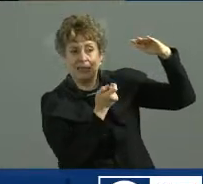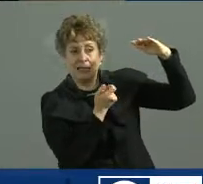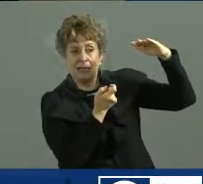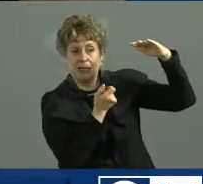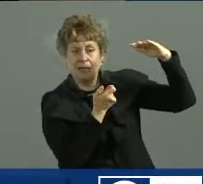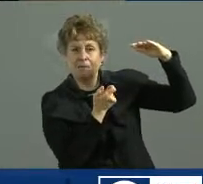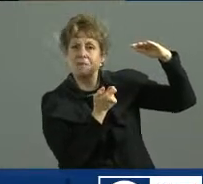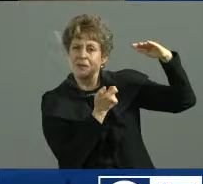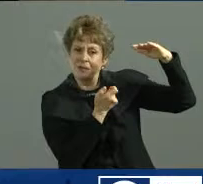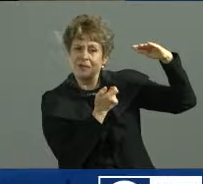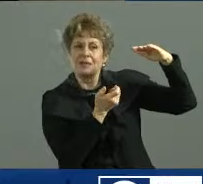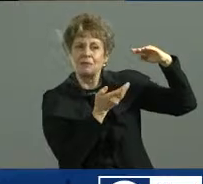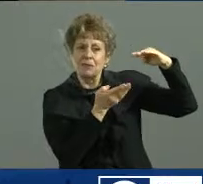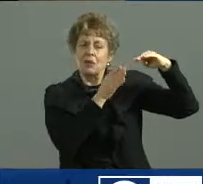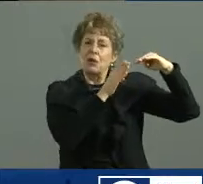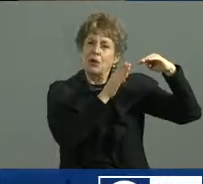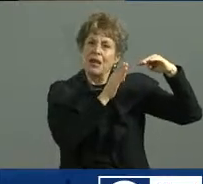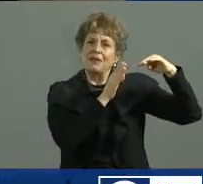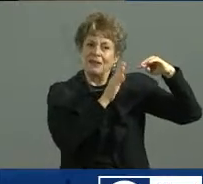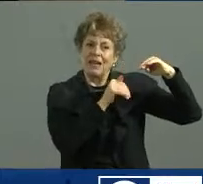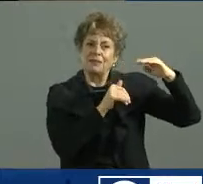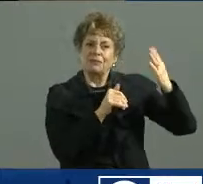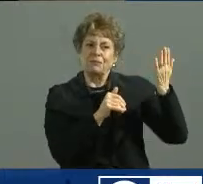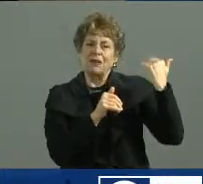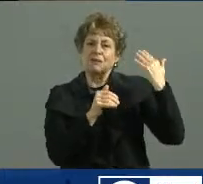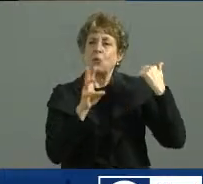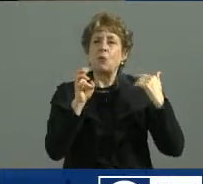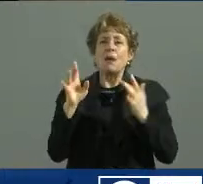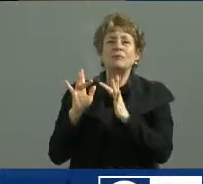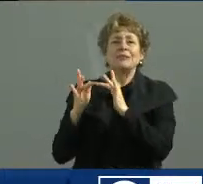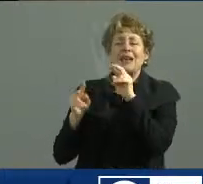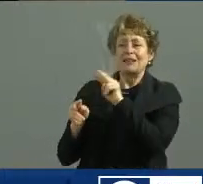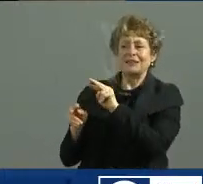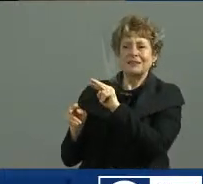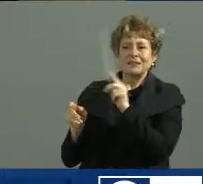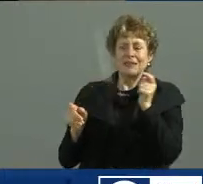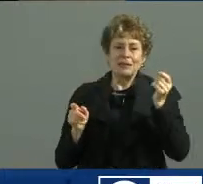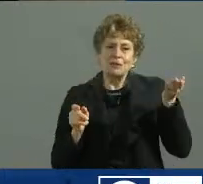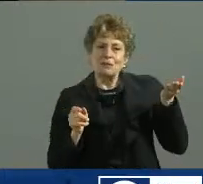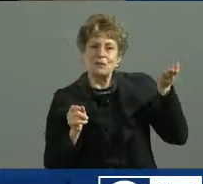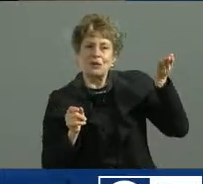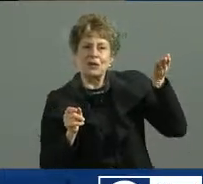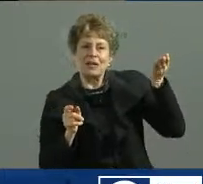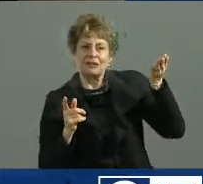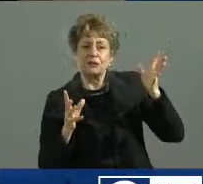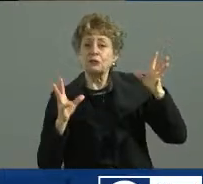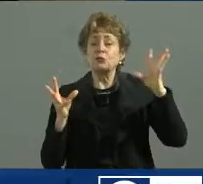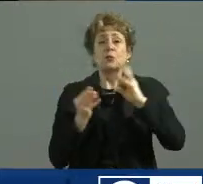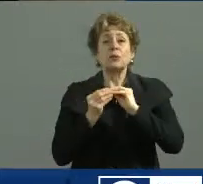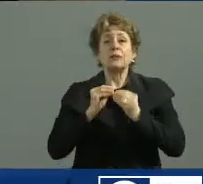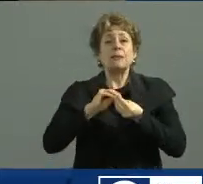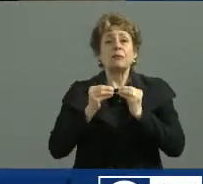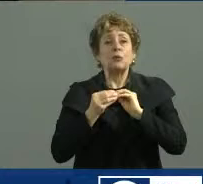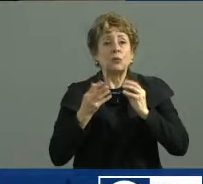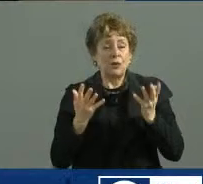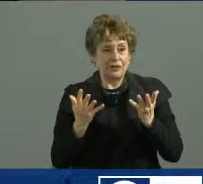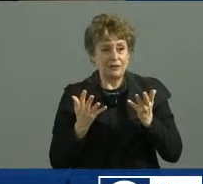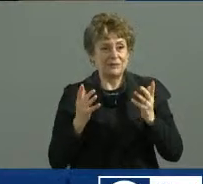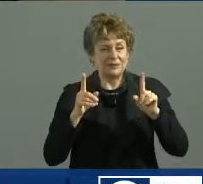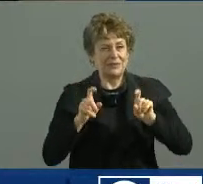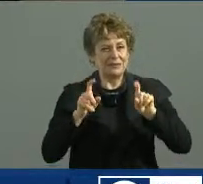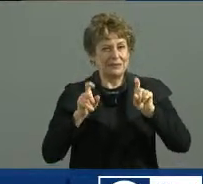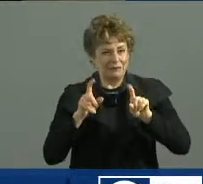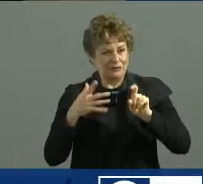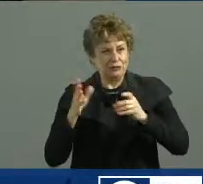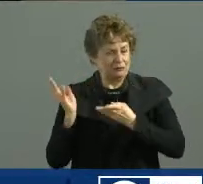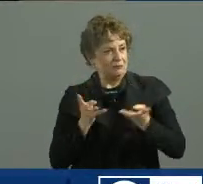on the front page of our dashboard. This chart shows the total number of diagnostic tests that have been conducted in